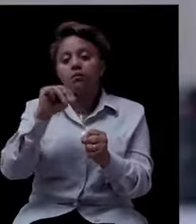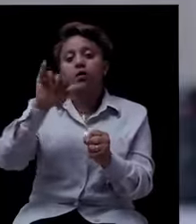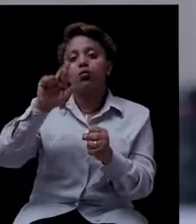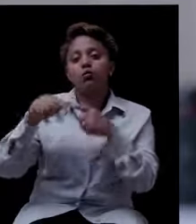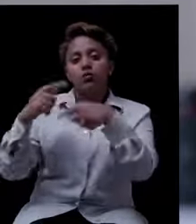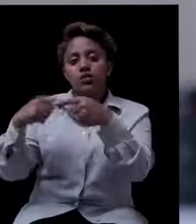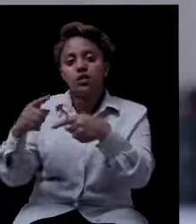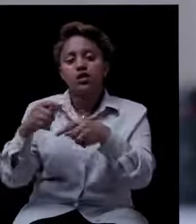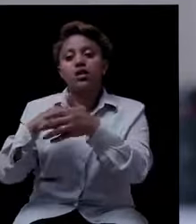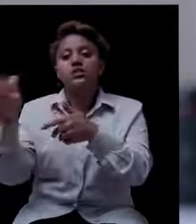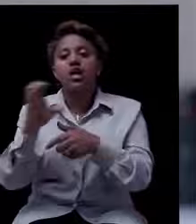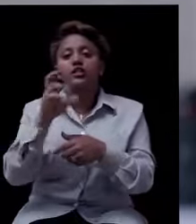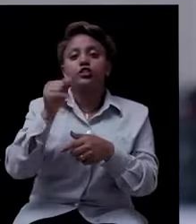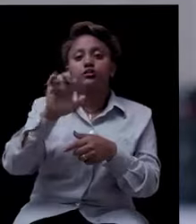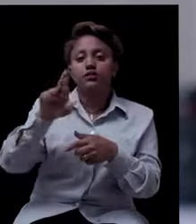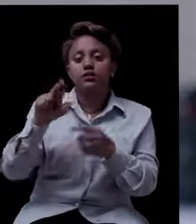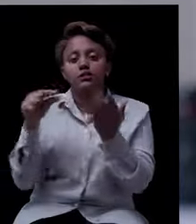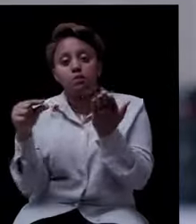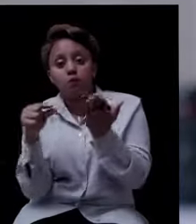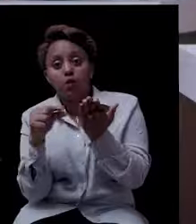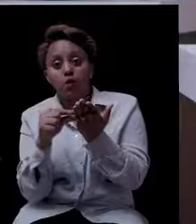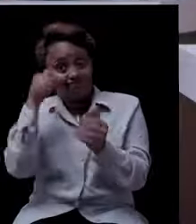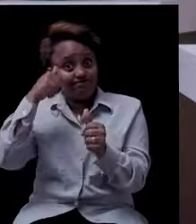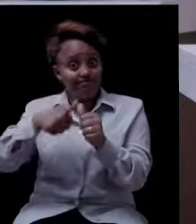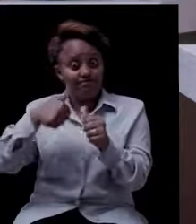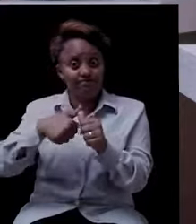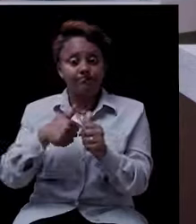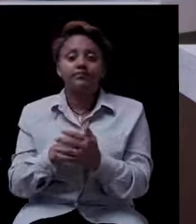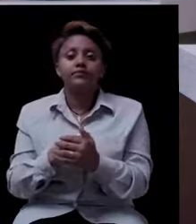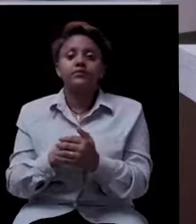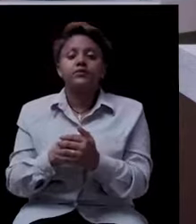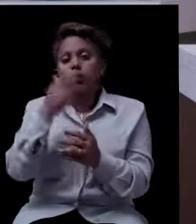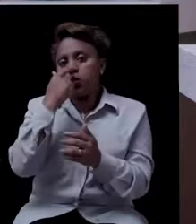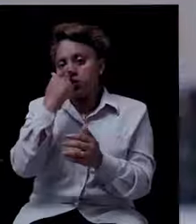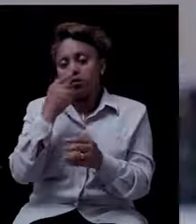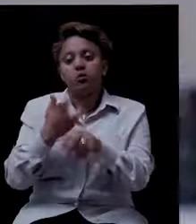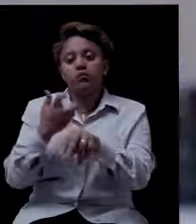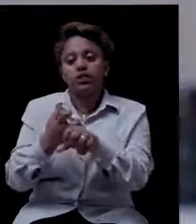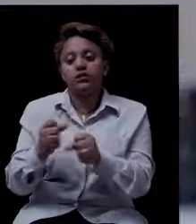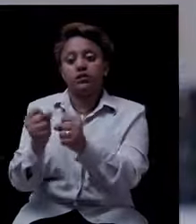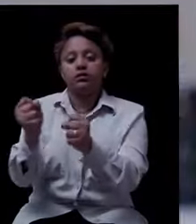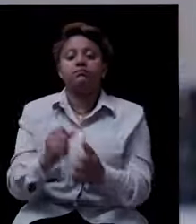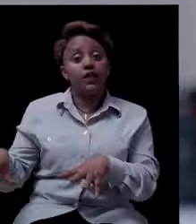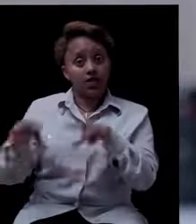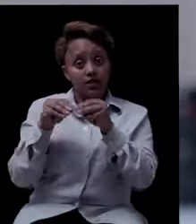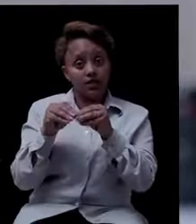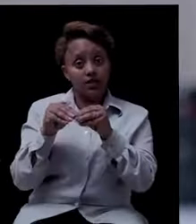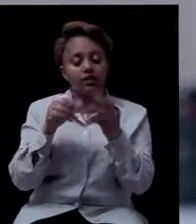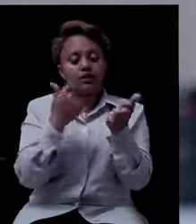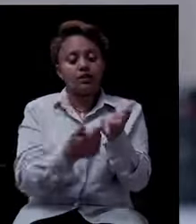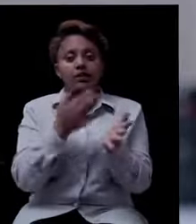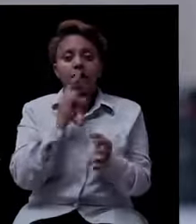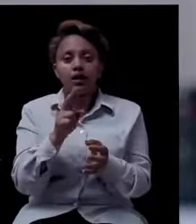external chips for memory and peripheral interface circuits are also common for complex systems. Dear learners, here are some